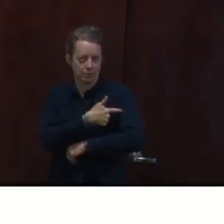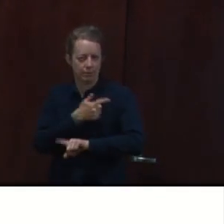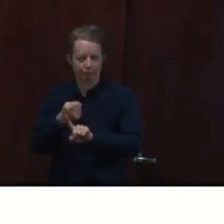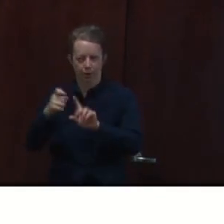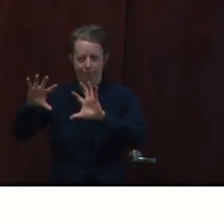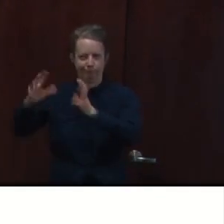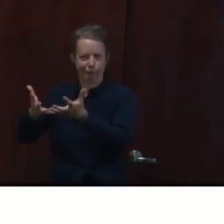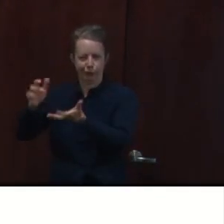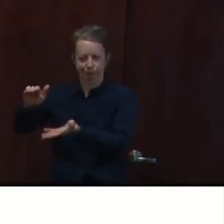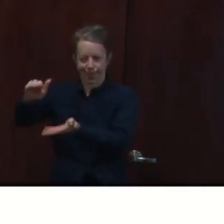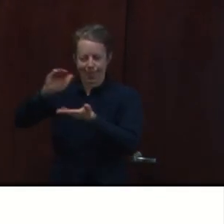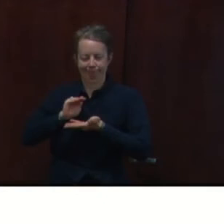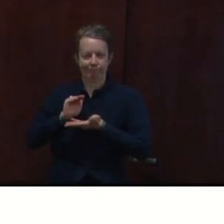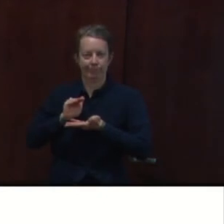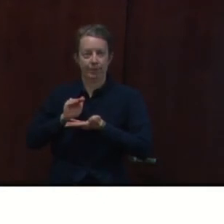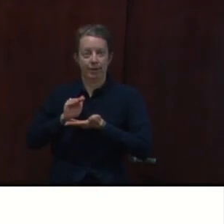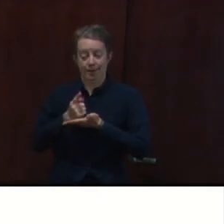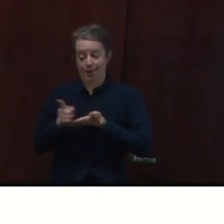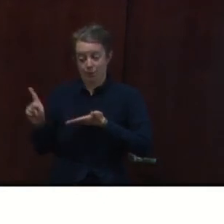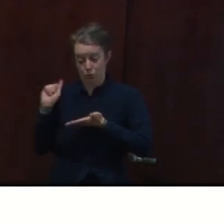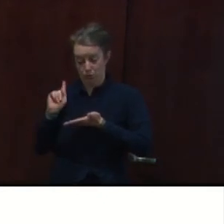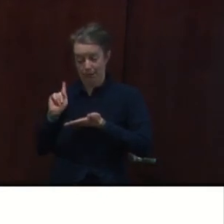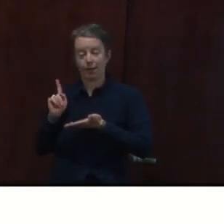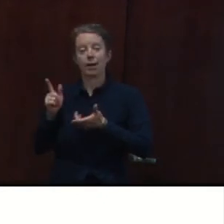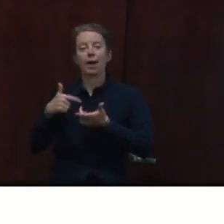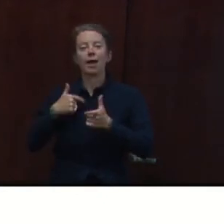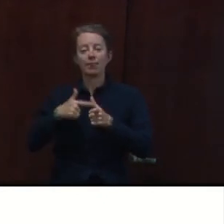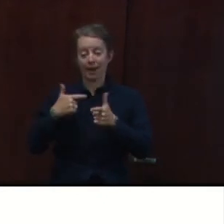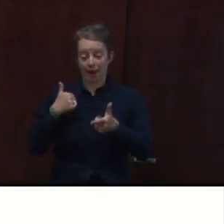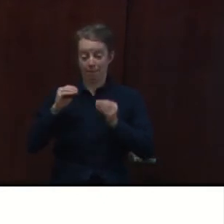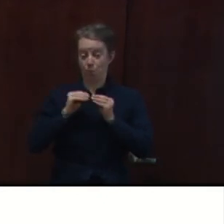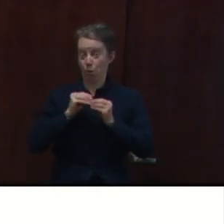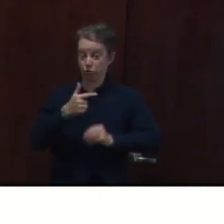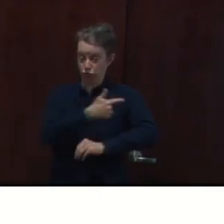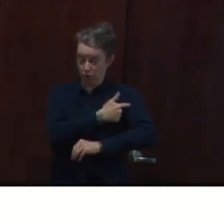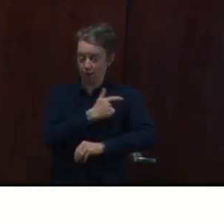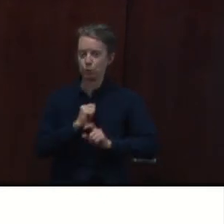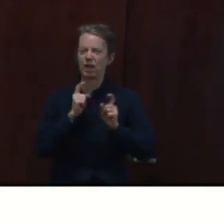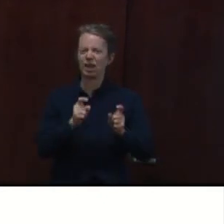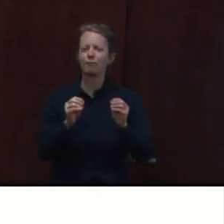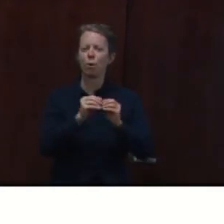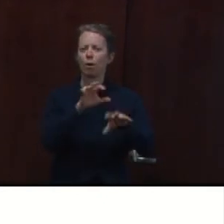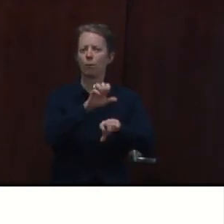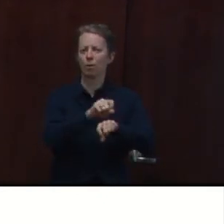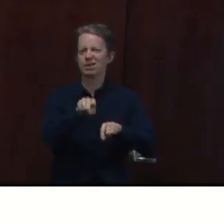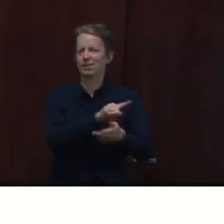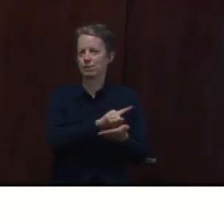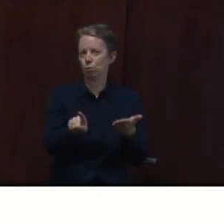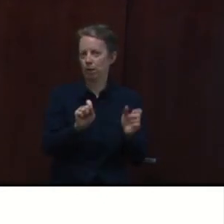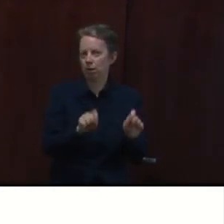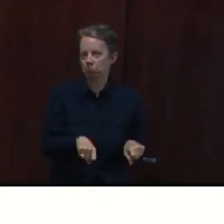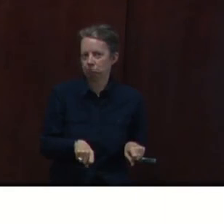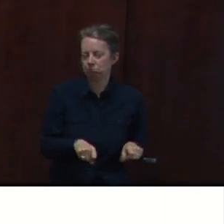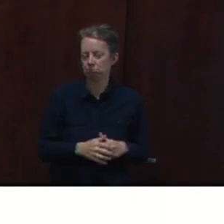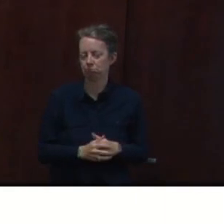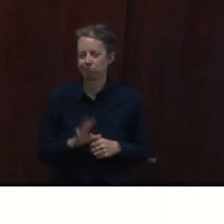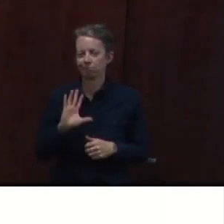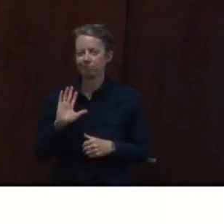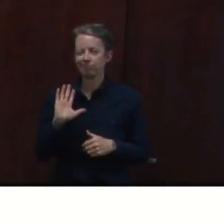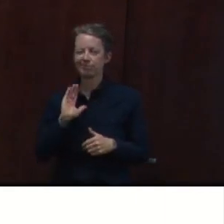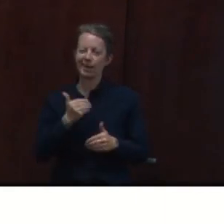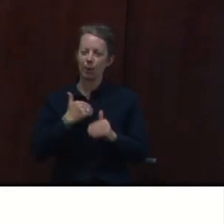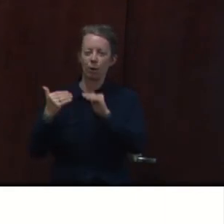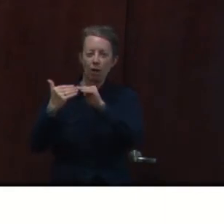last week that were able to expand our available appointments this week. And our colleagues